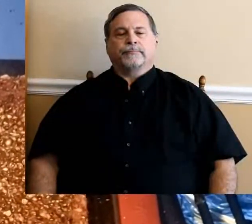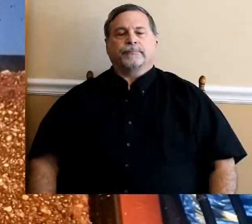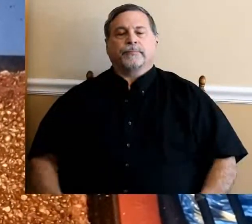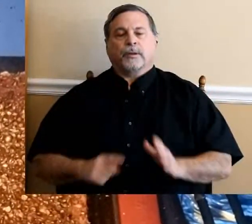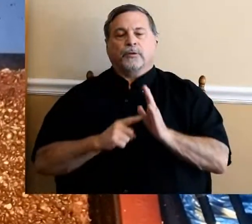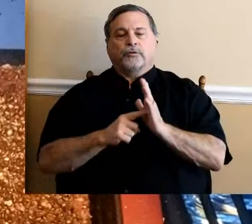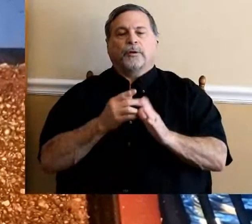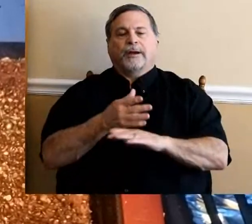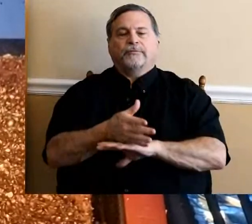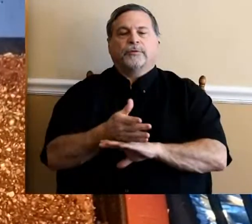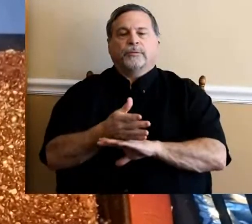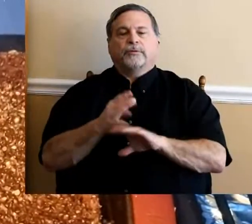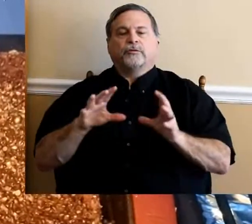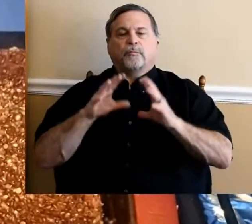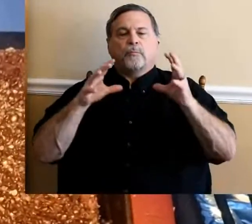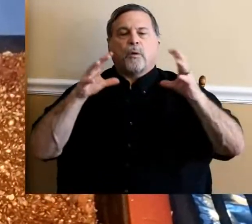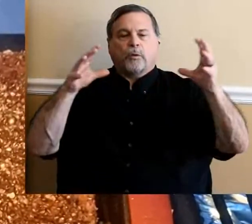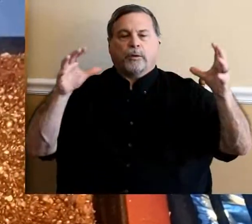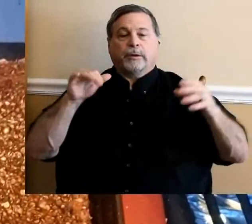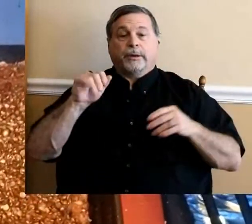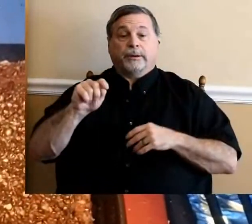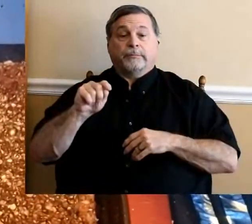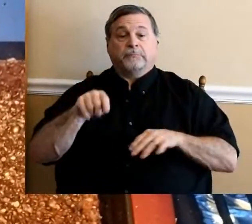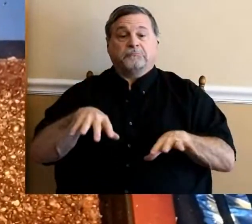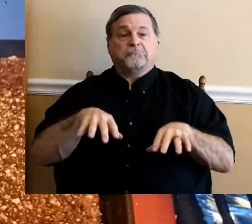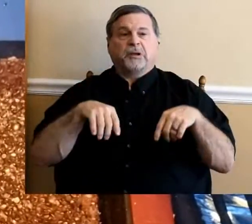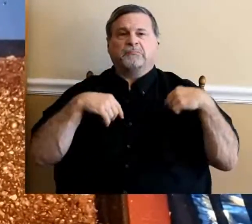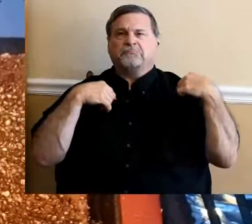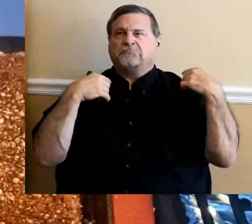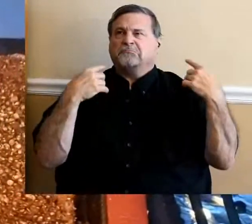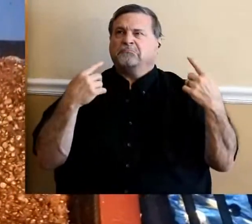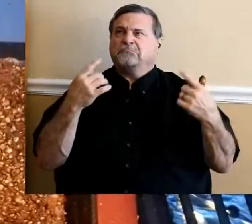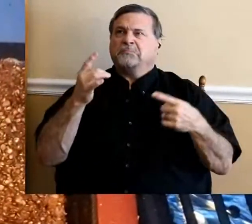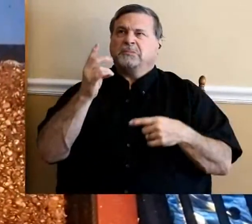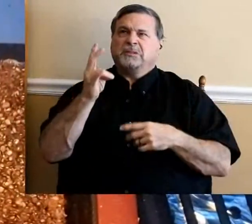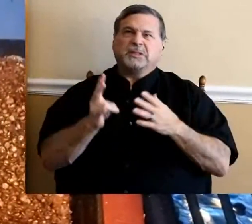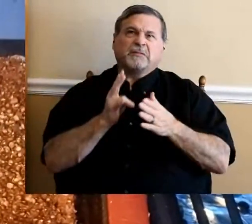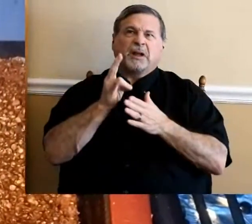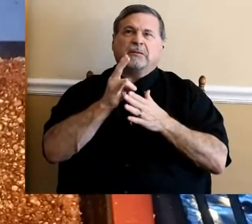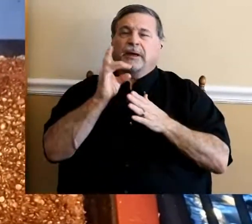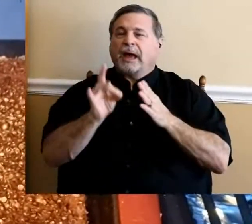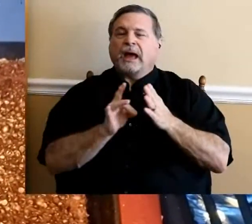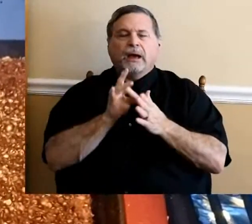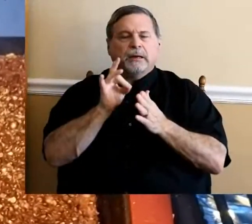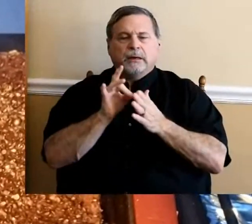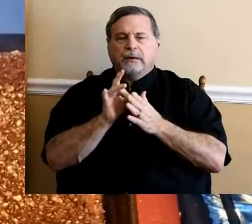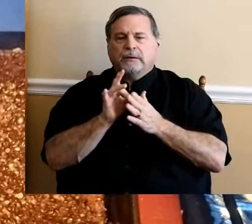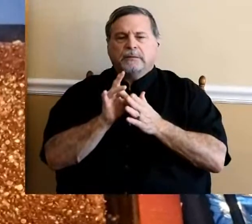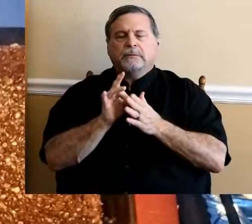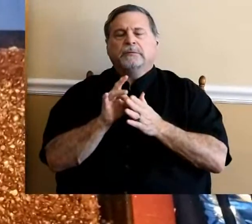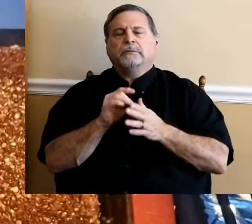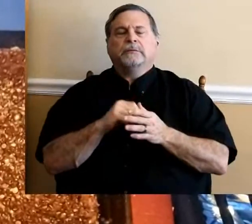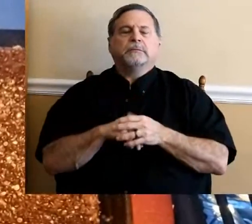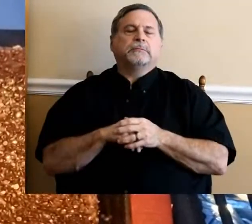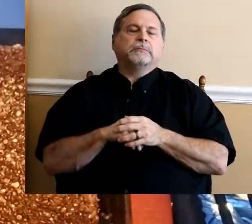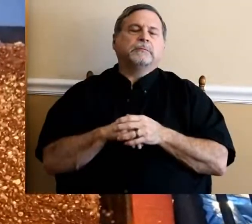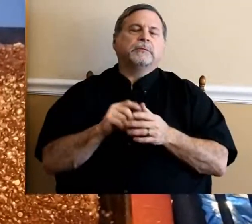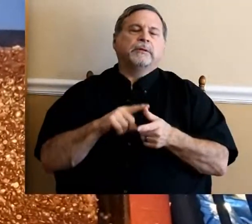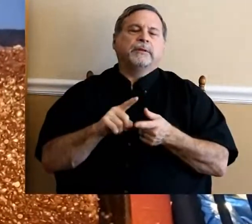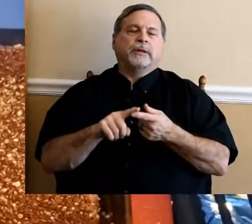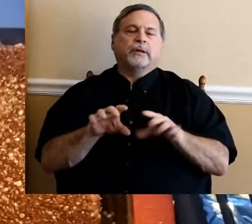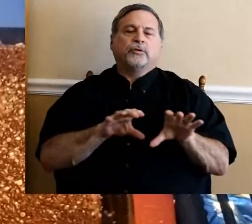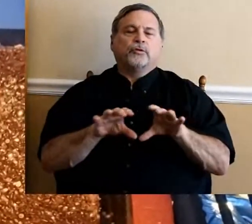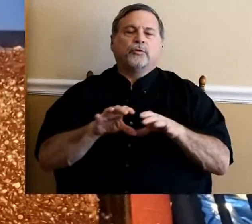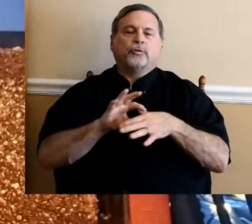So we'll show you this after we finish smoking it. It's going to take somewhere around probably 7-8 hours at least. And